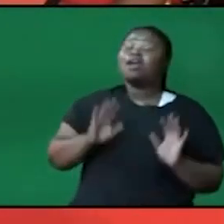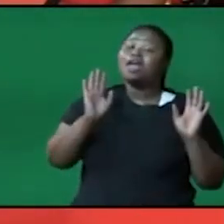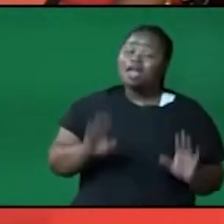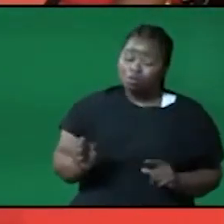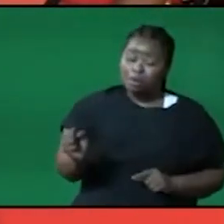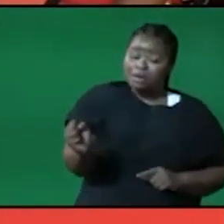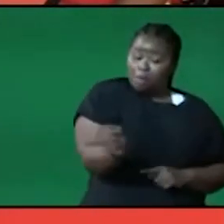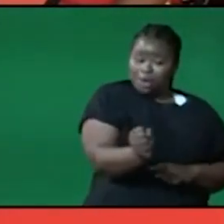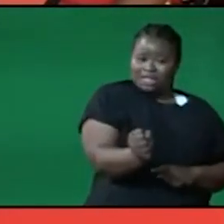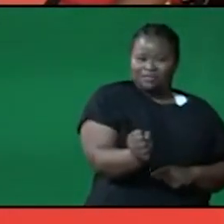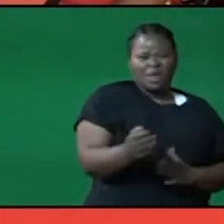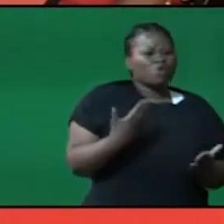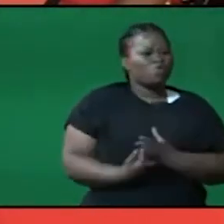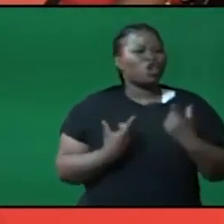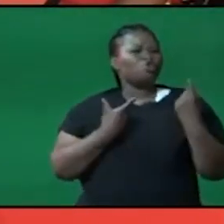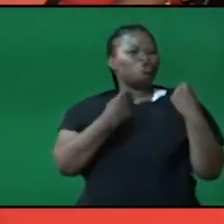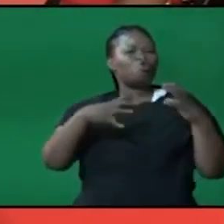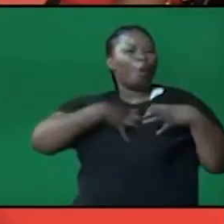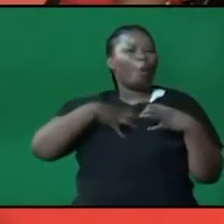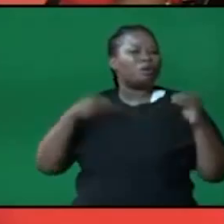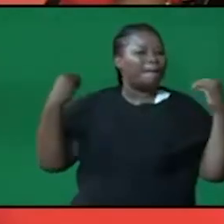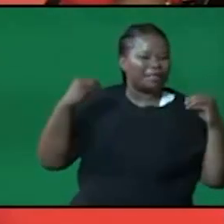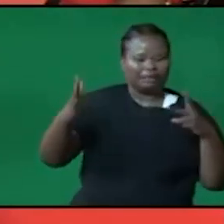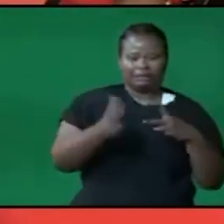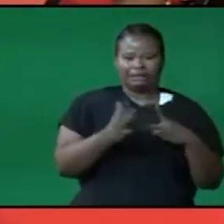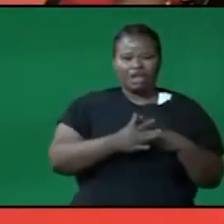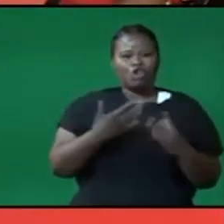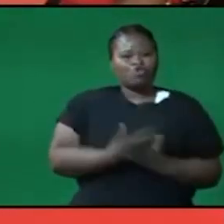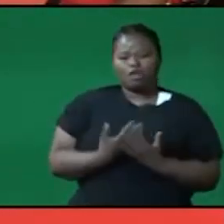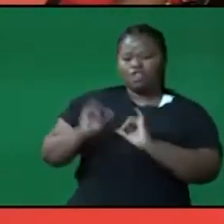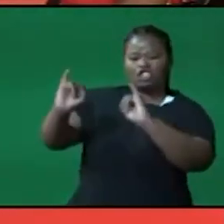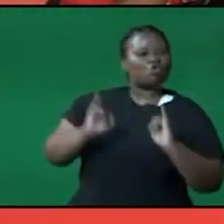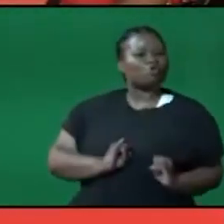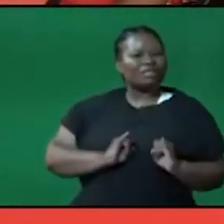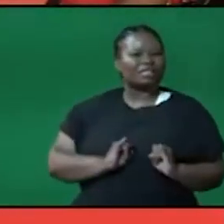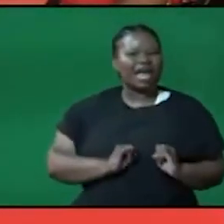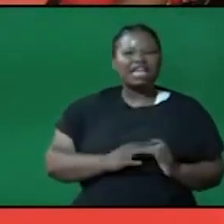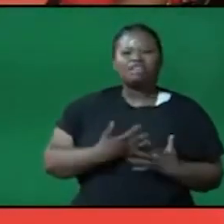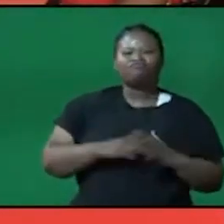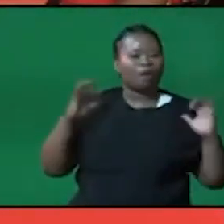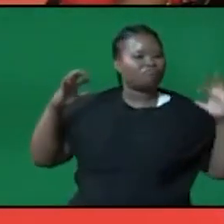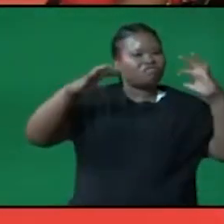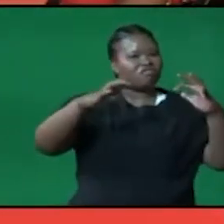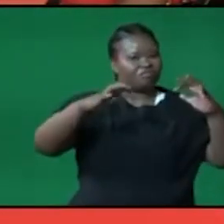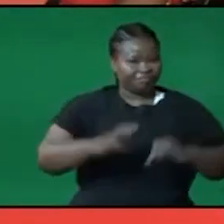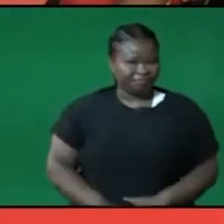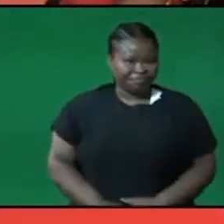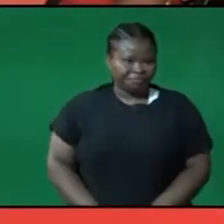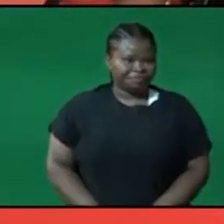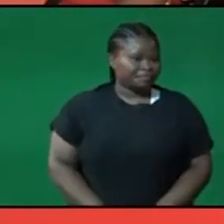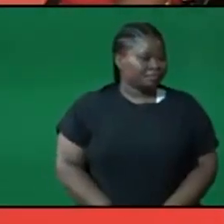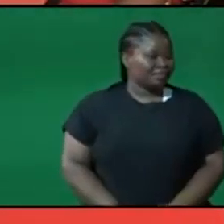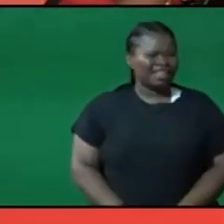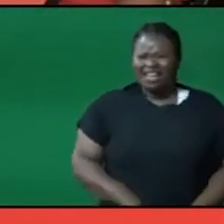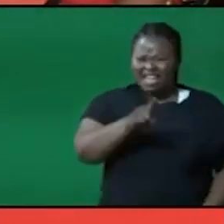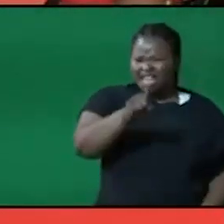employed, you can run your own business, you can be introduced in gatherings. Lena o